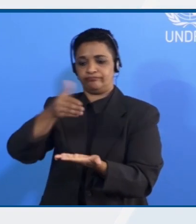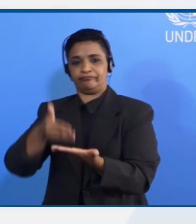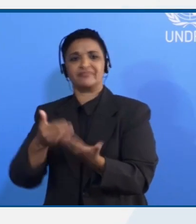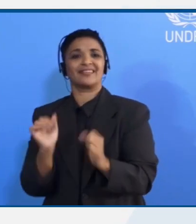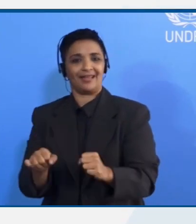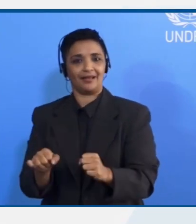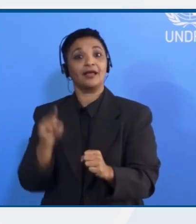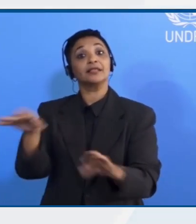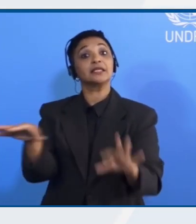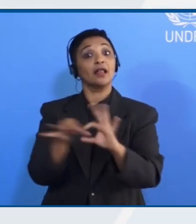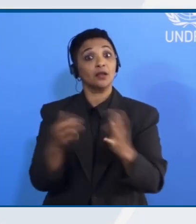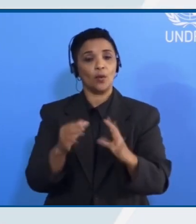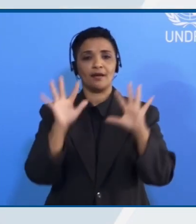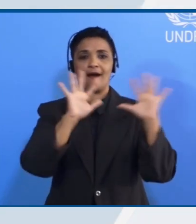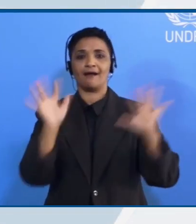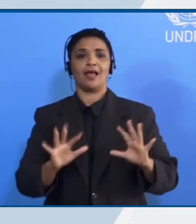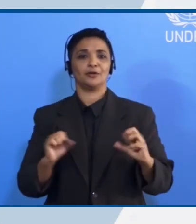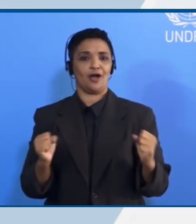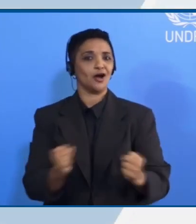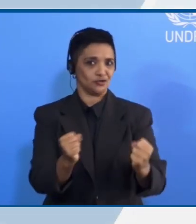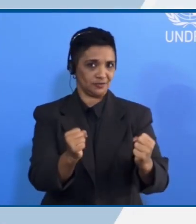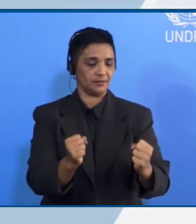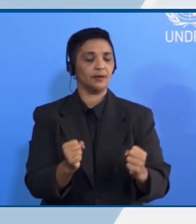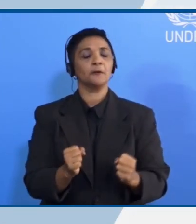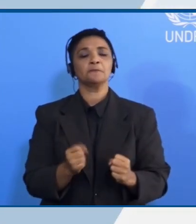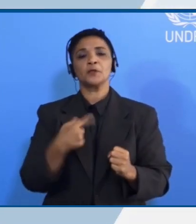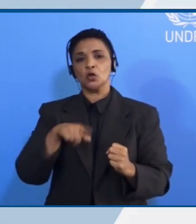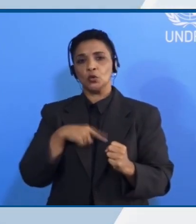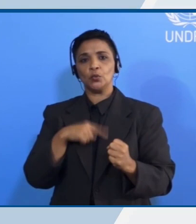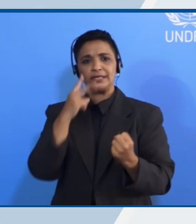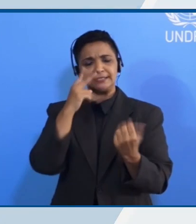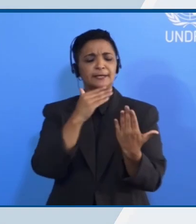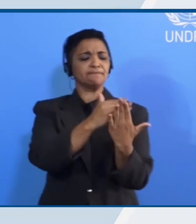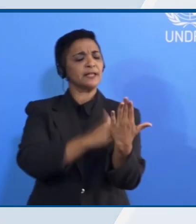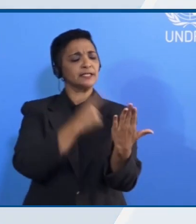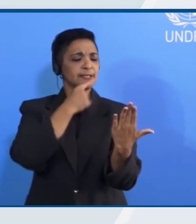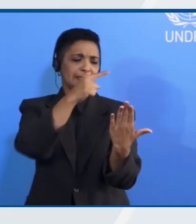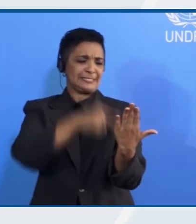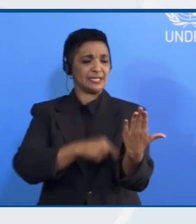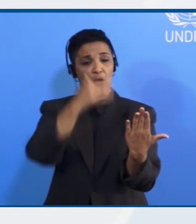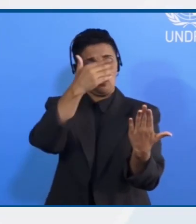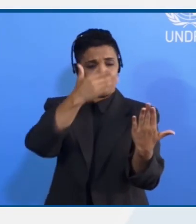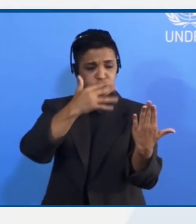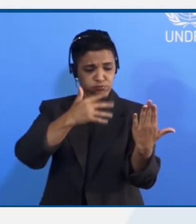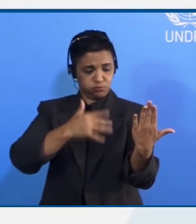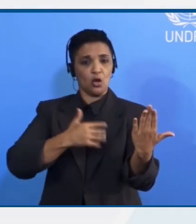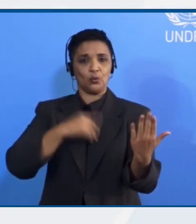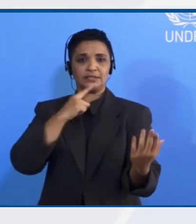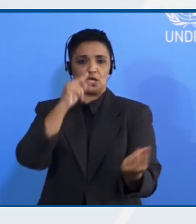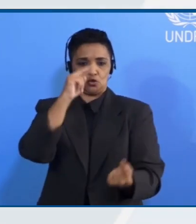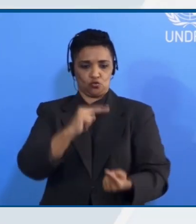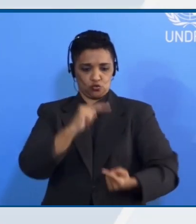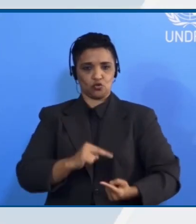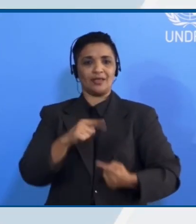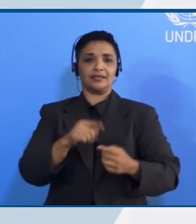for climate action, basically. And when we looked at the list and we made a short list of green